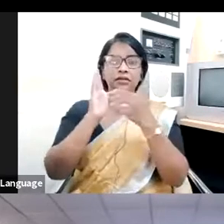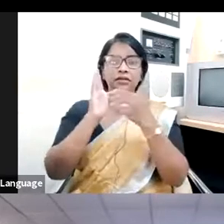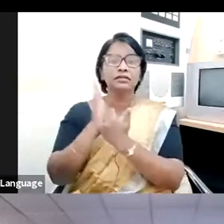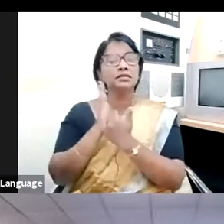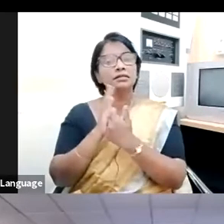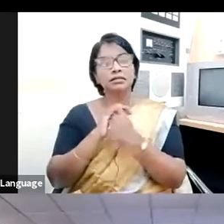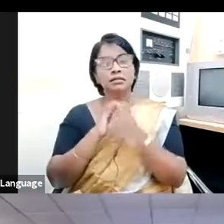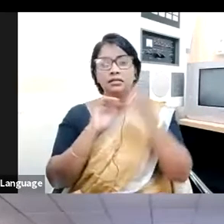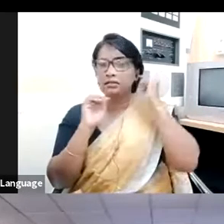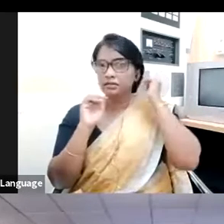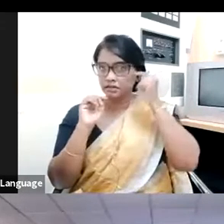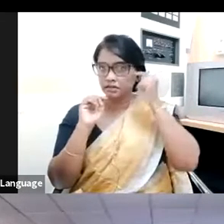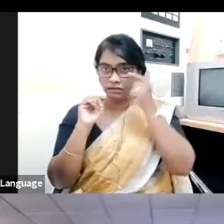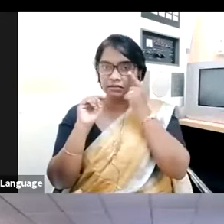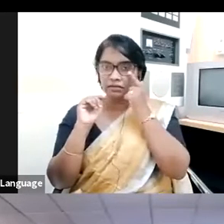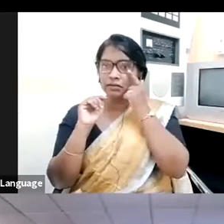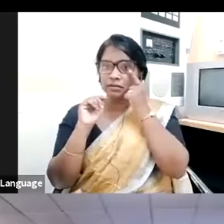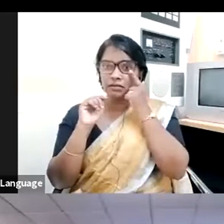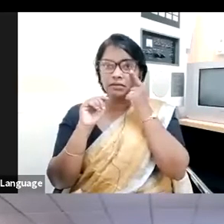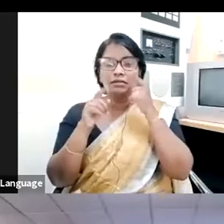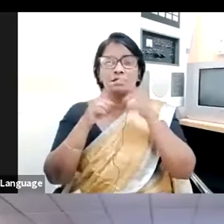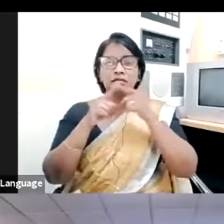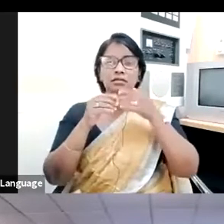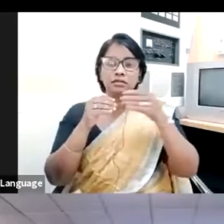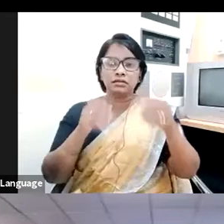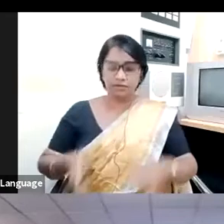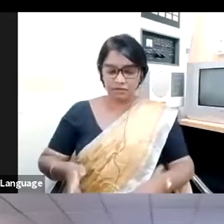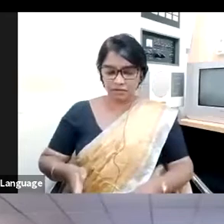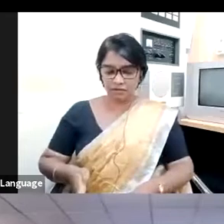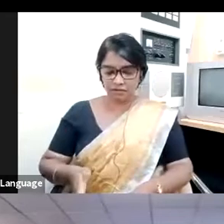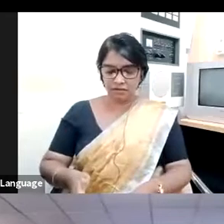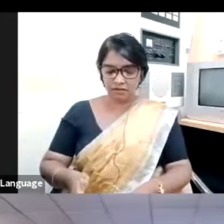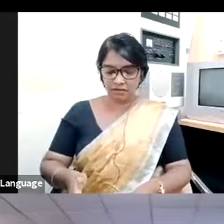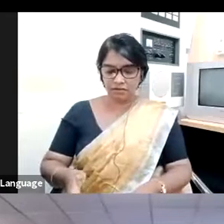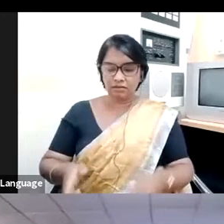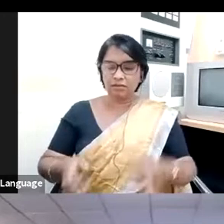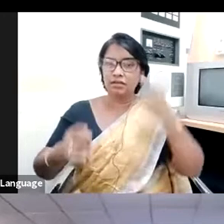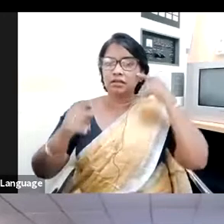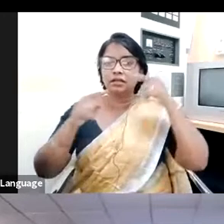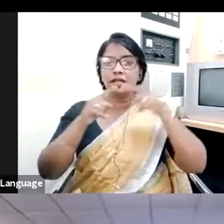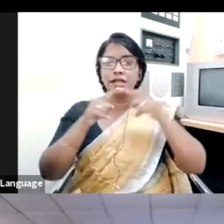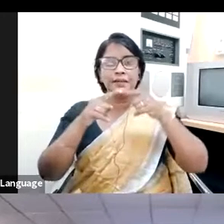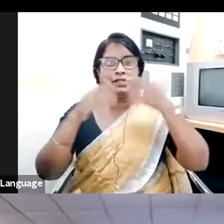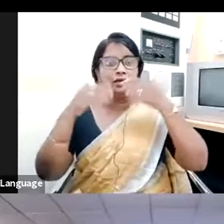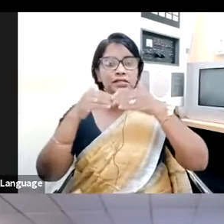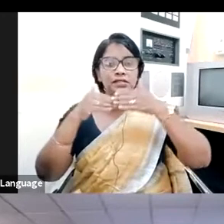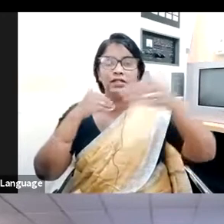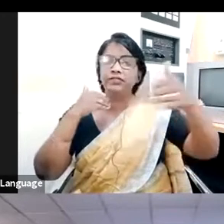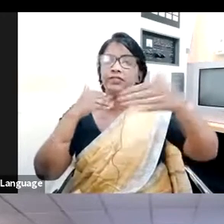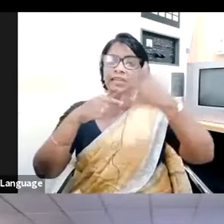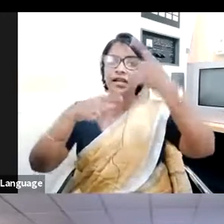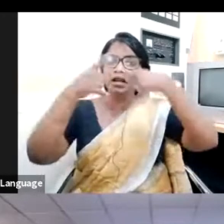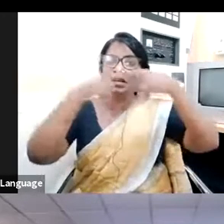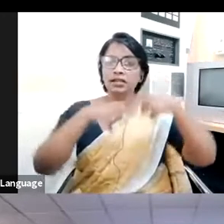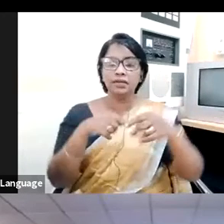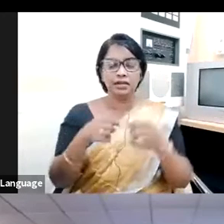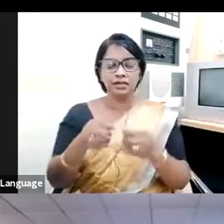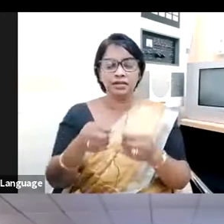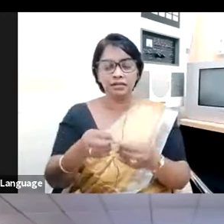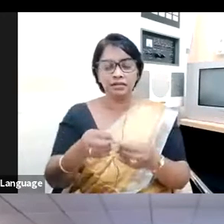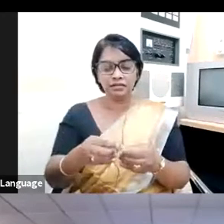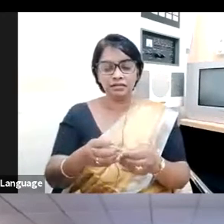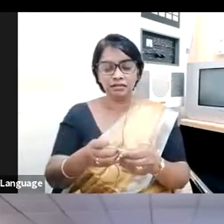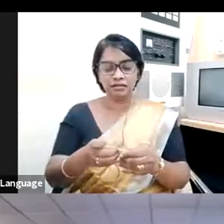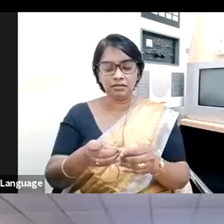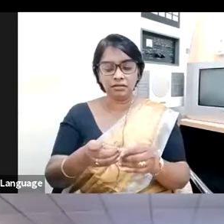forward? I think it's very, very important for business in Sri Lanka to join the Science-Based Targets Initiative and